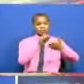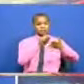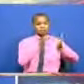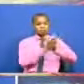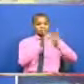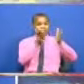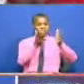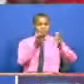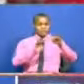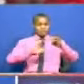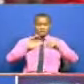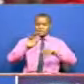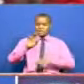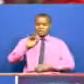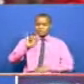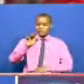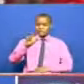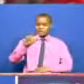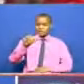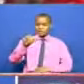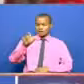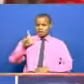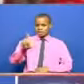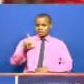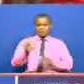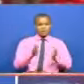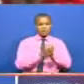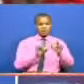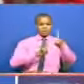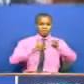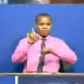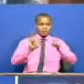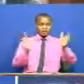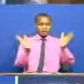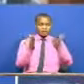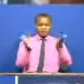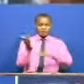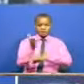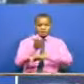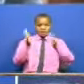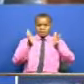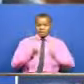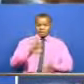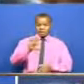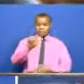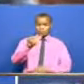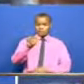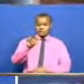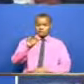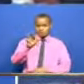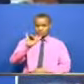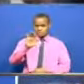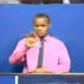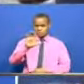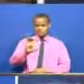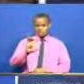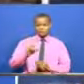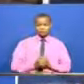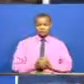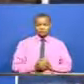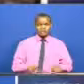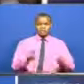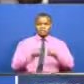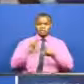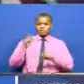Presidential Affairs, Niall Deng Niall, and his Foreign Affairs counterpart, Ambassador Beatrice Kamisa Wani. Further, the head of